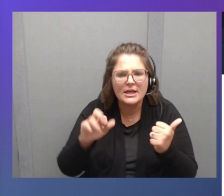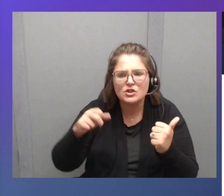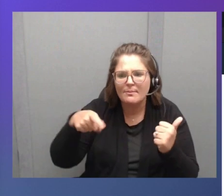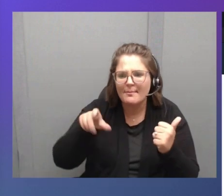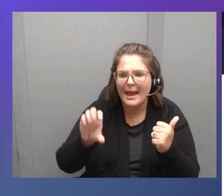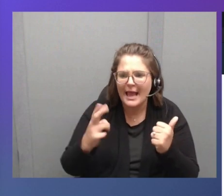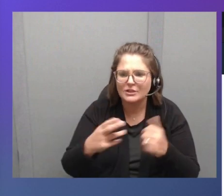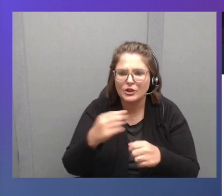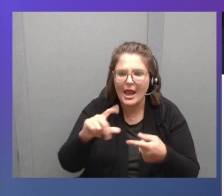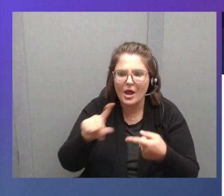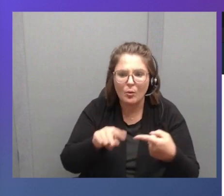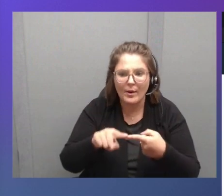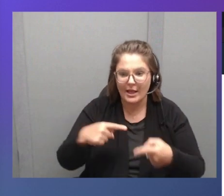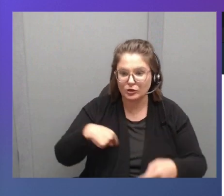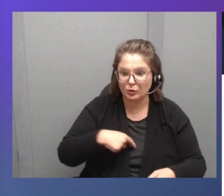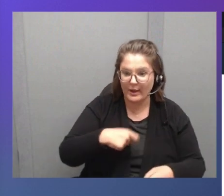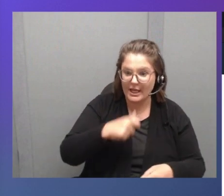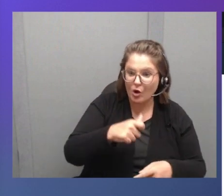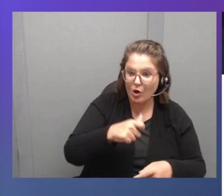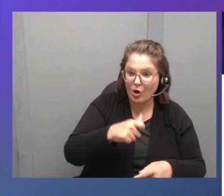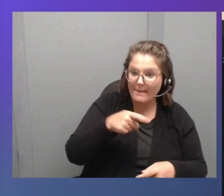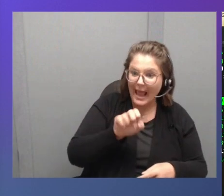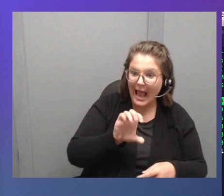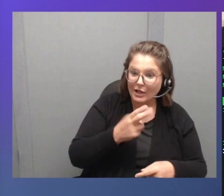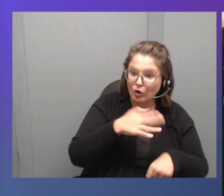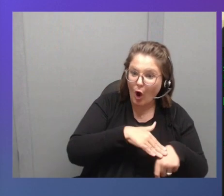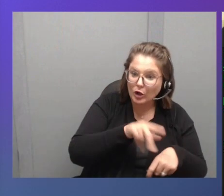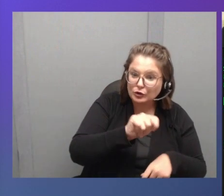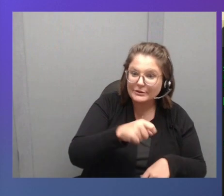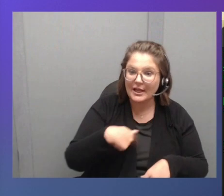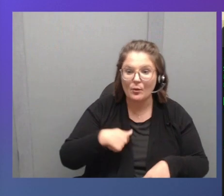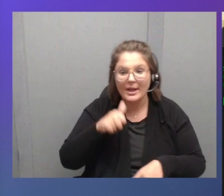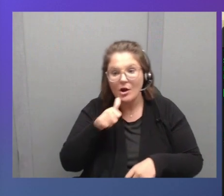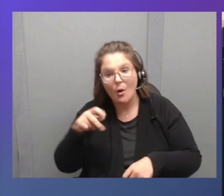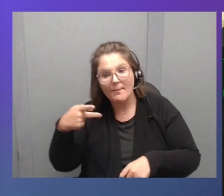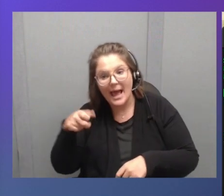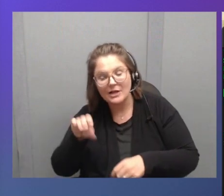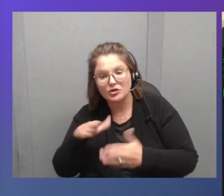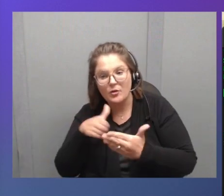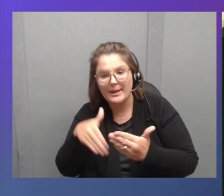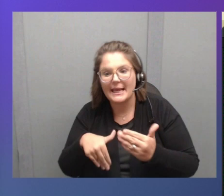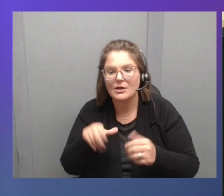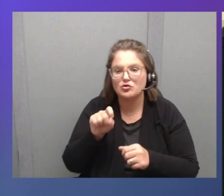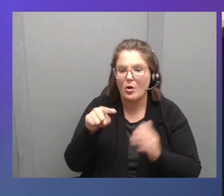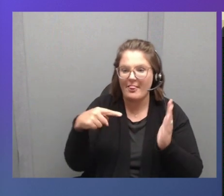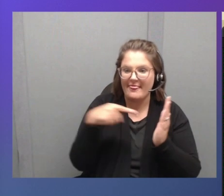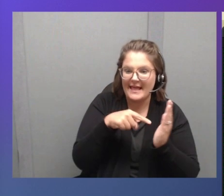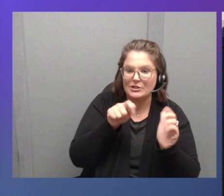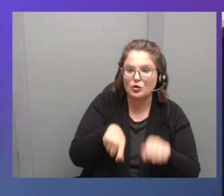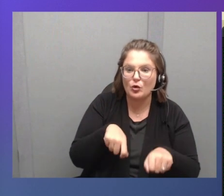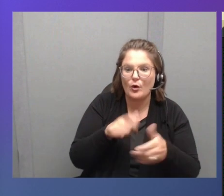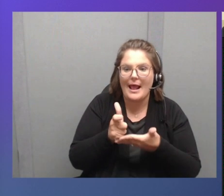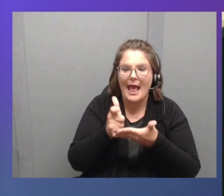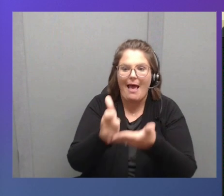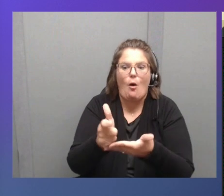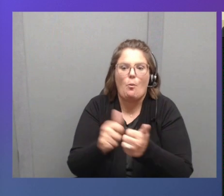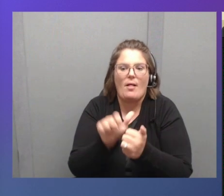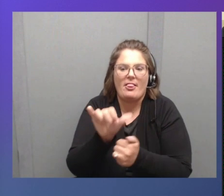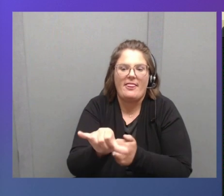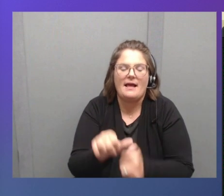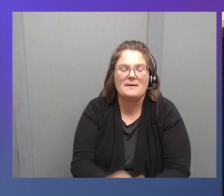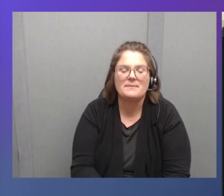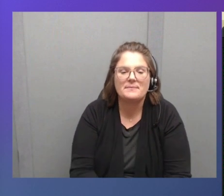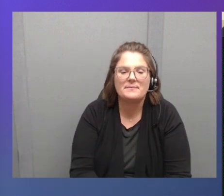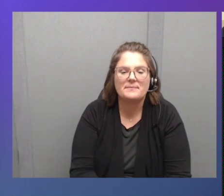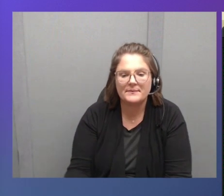Because we don't patch on Patch Tuesday. We don't patch over the weekends. So it sounds to me like this might be able to scratch that itch in a very definitive way.